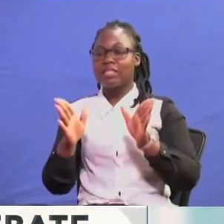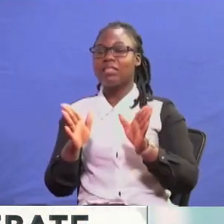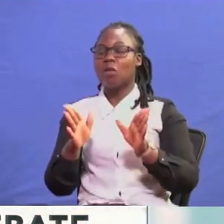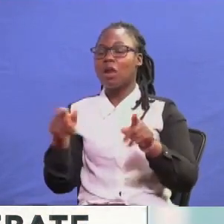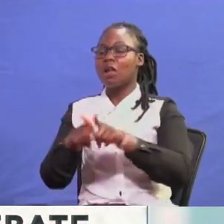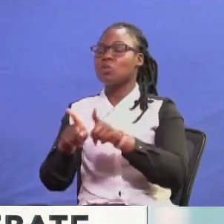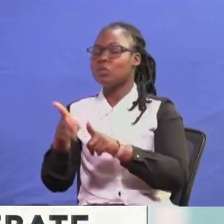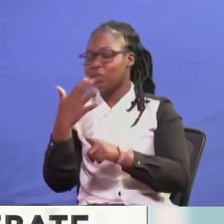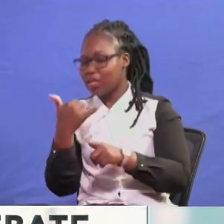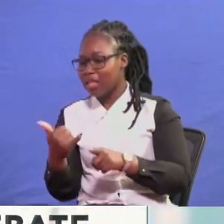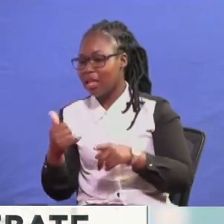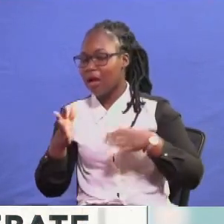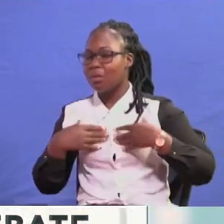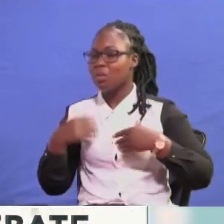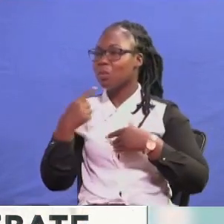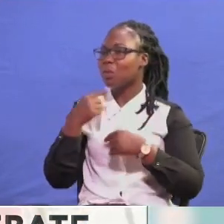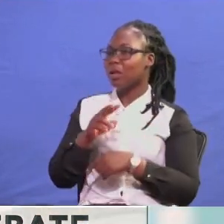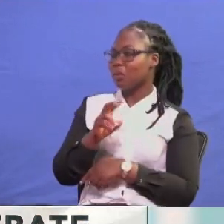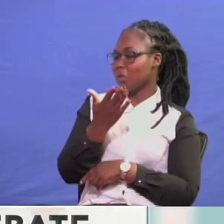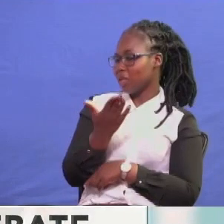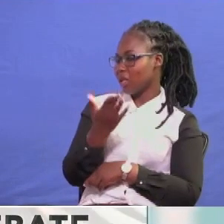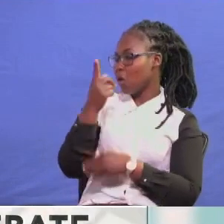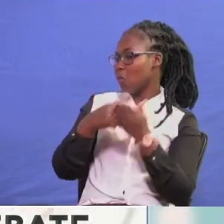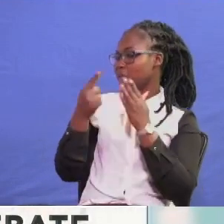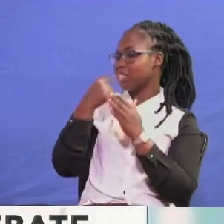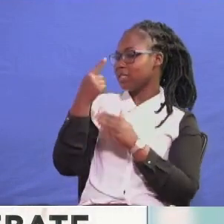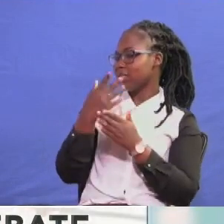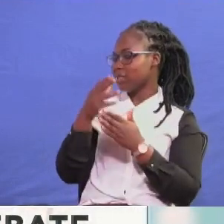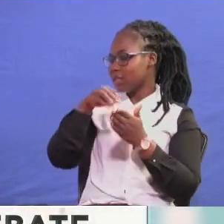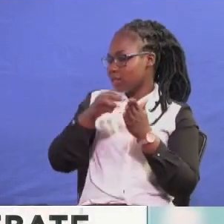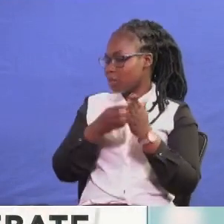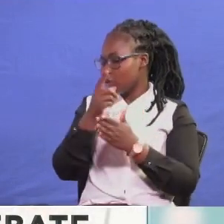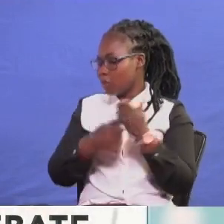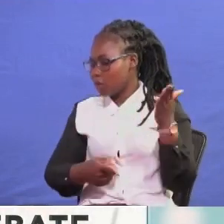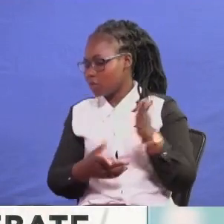looking up to you? What you are telling them is that